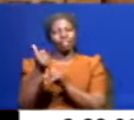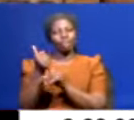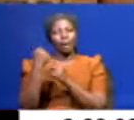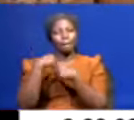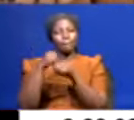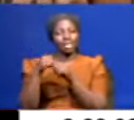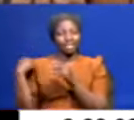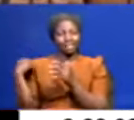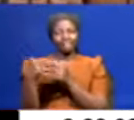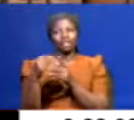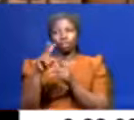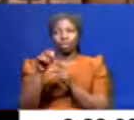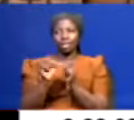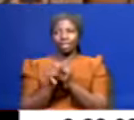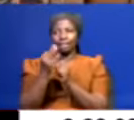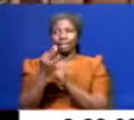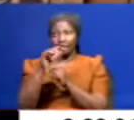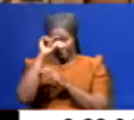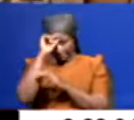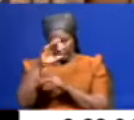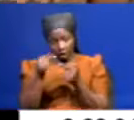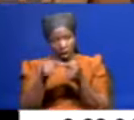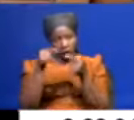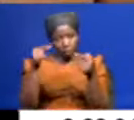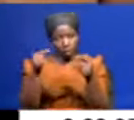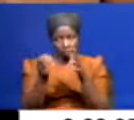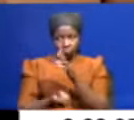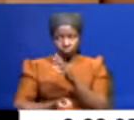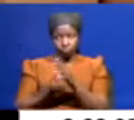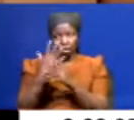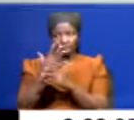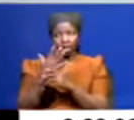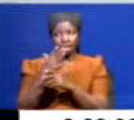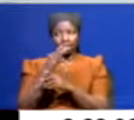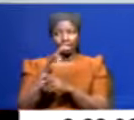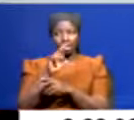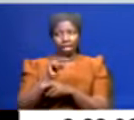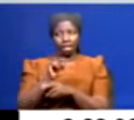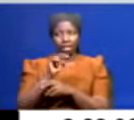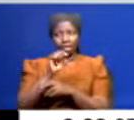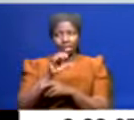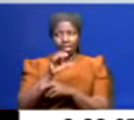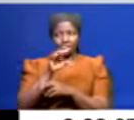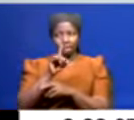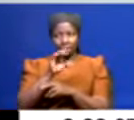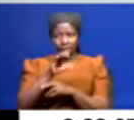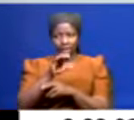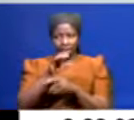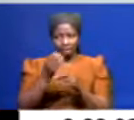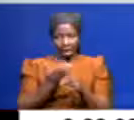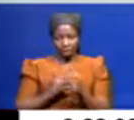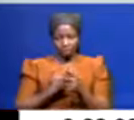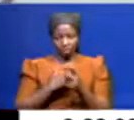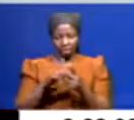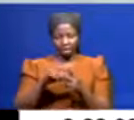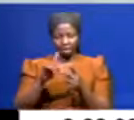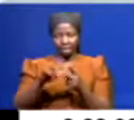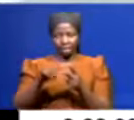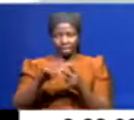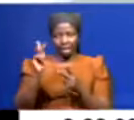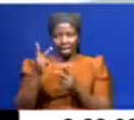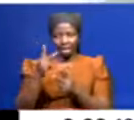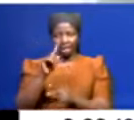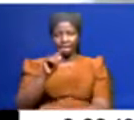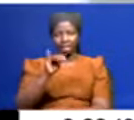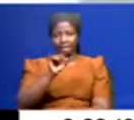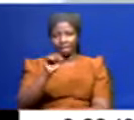The governors have opposed the creation of National Syndemic Disease Control Council, Kenya Tissue and Transplant Authority, and